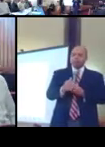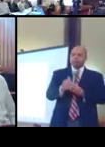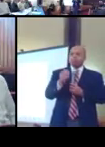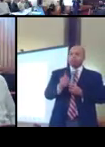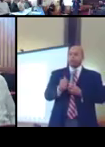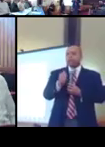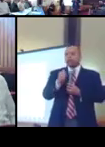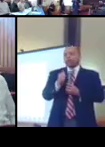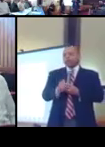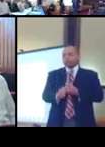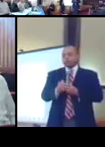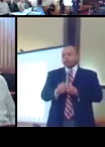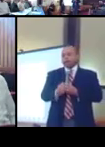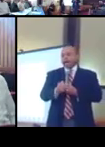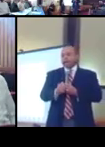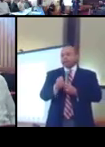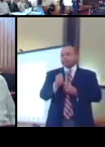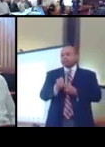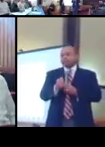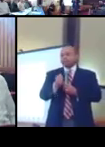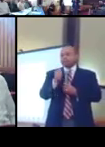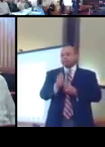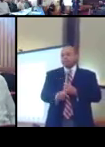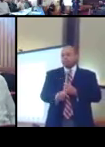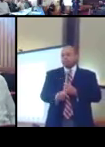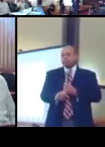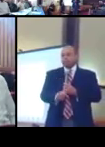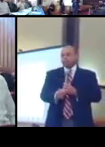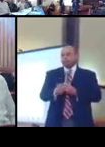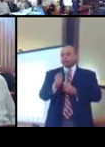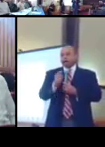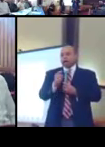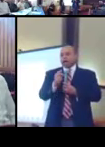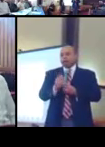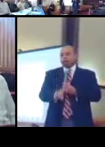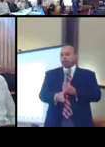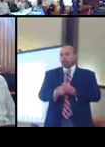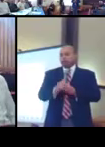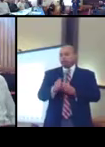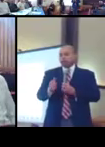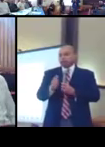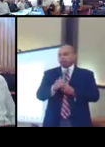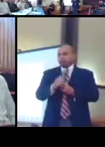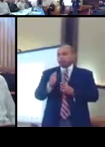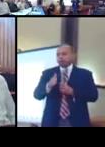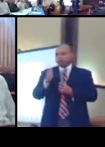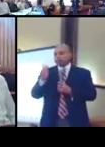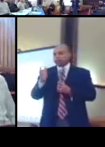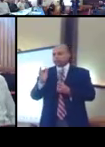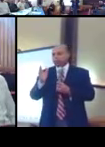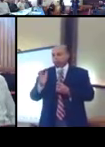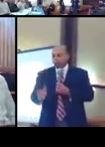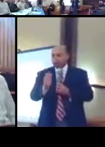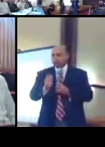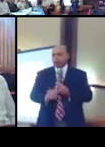course, tornado happened, but we still look at to say that's a very important place, and we all have our roles, but we